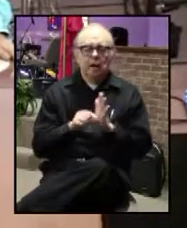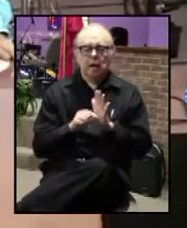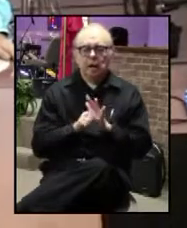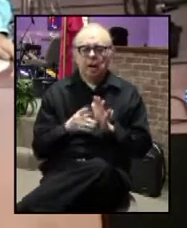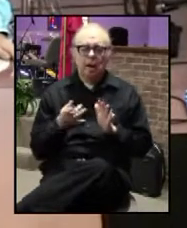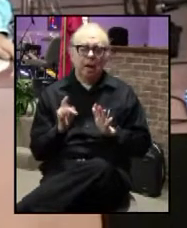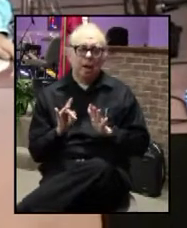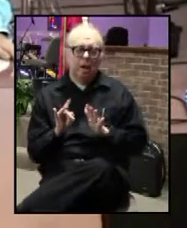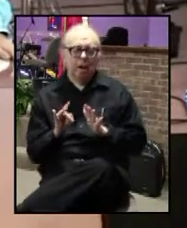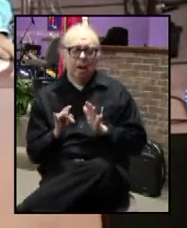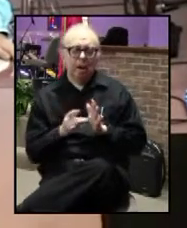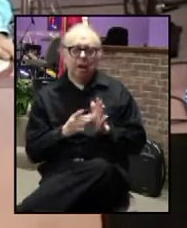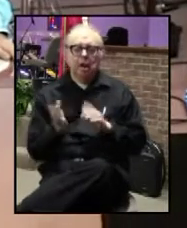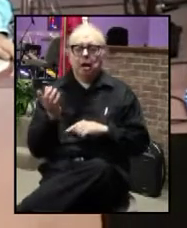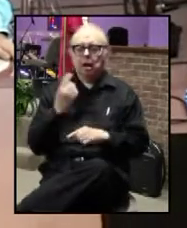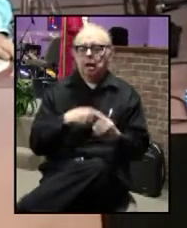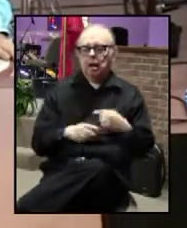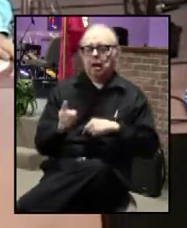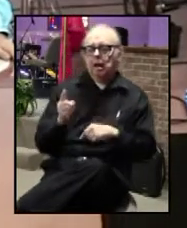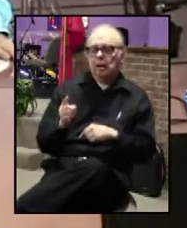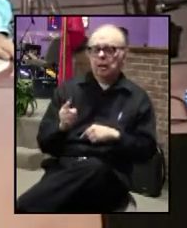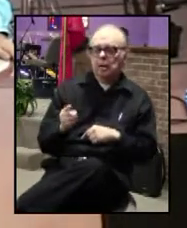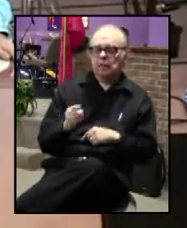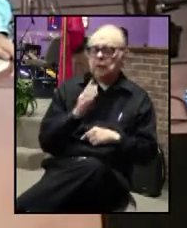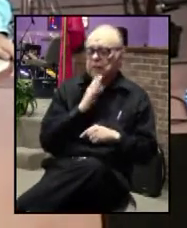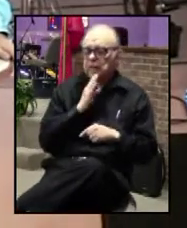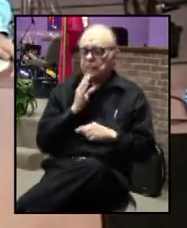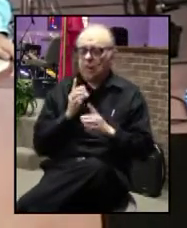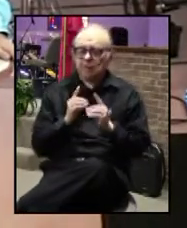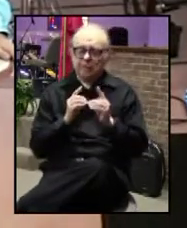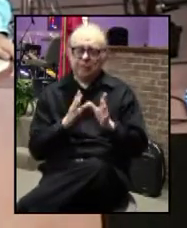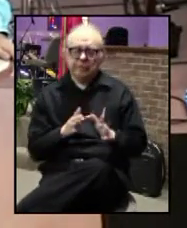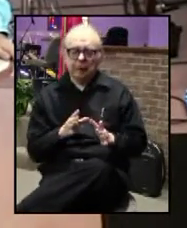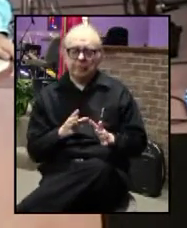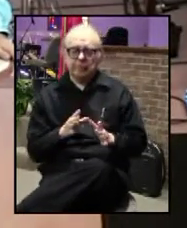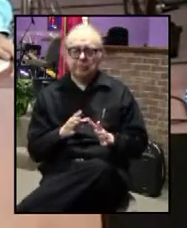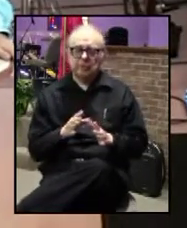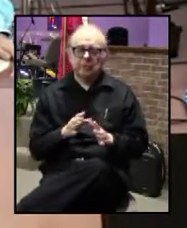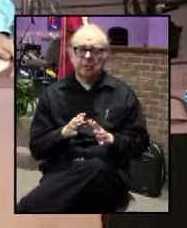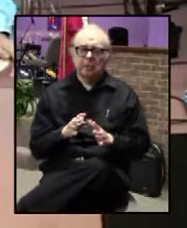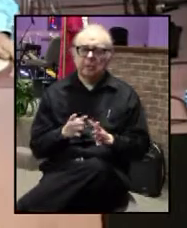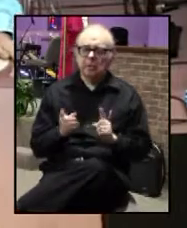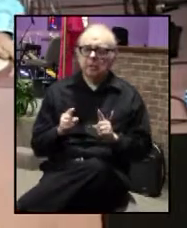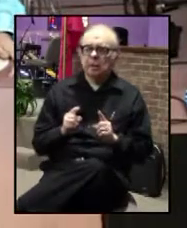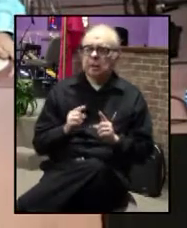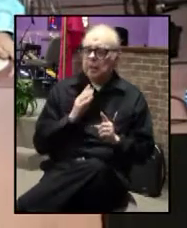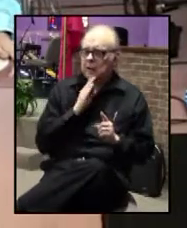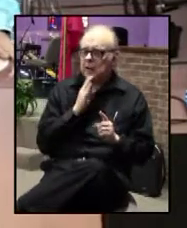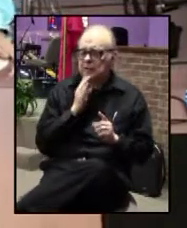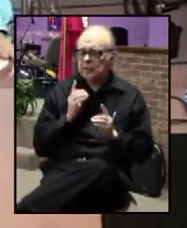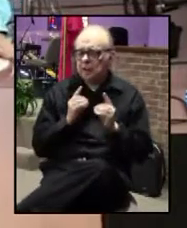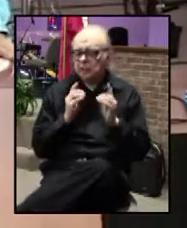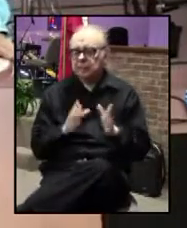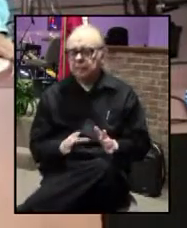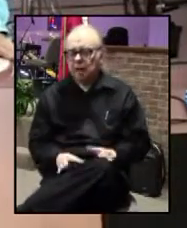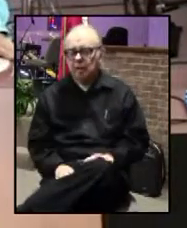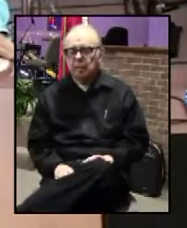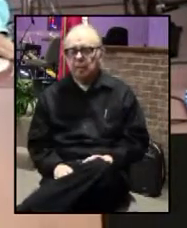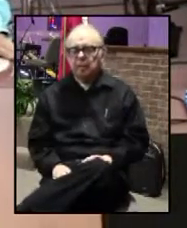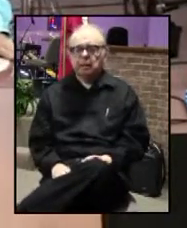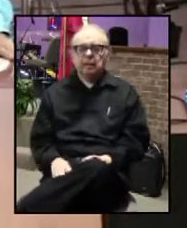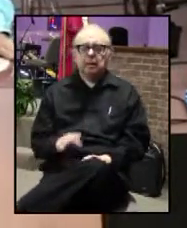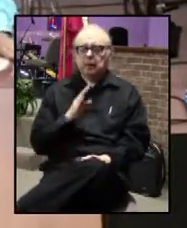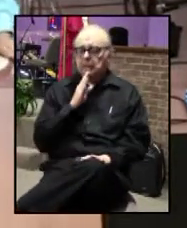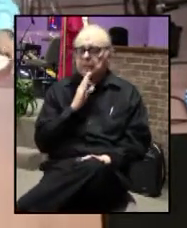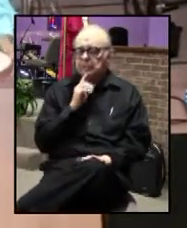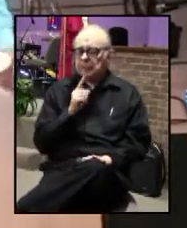18 begins, it says, and Jesus came up, he began to speak to them. when he began to speak to him and speak to